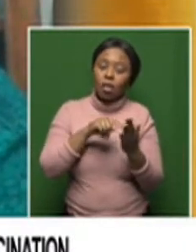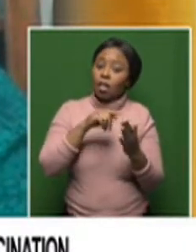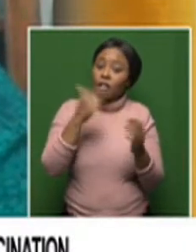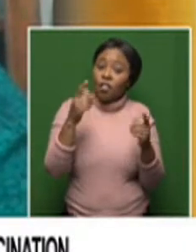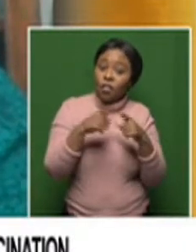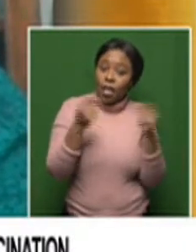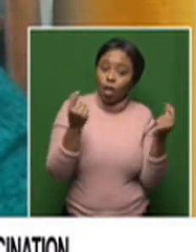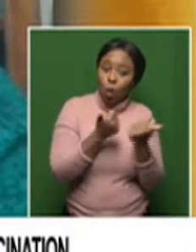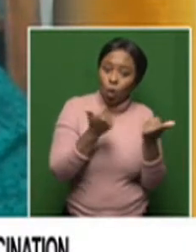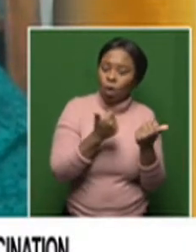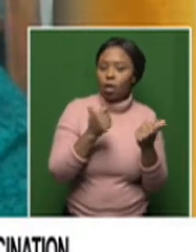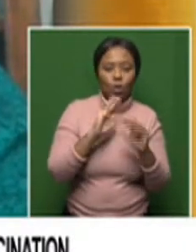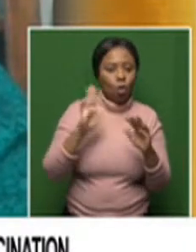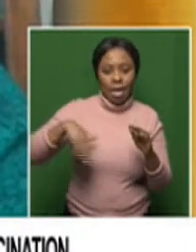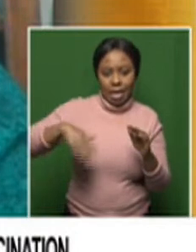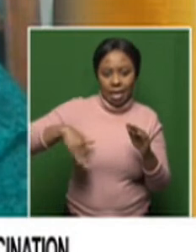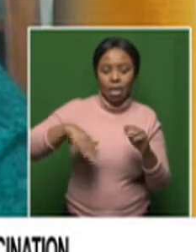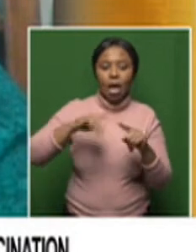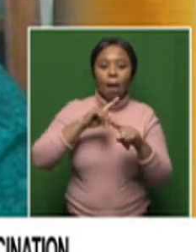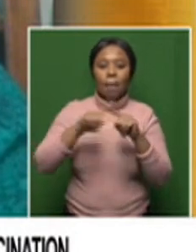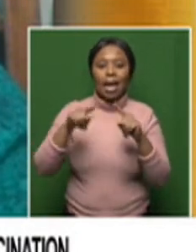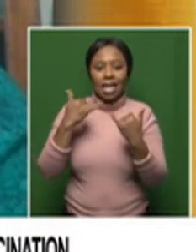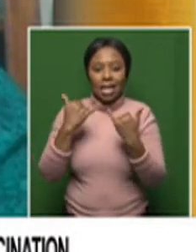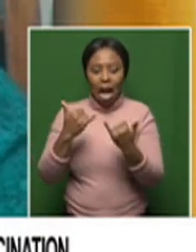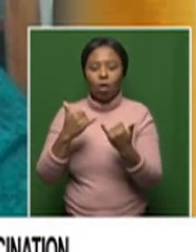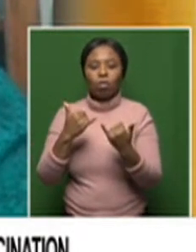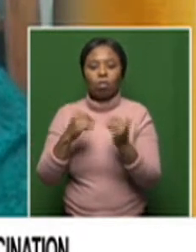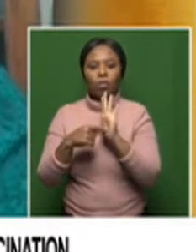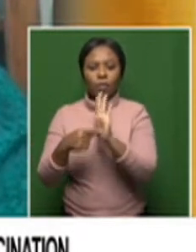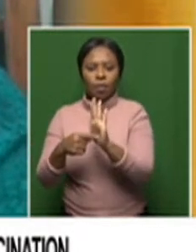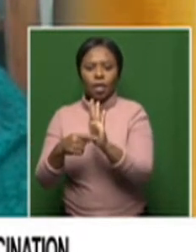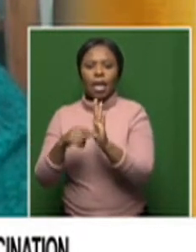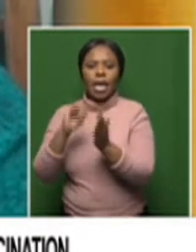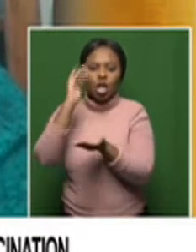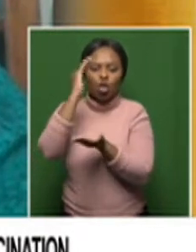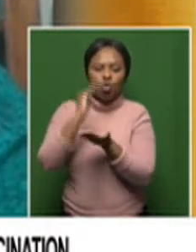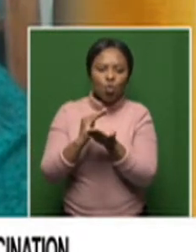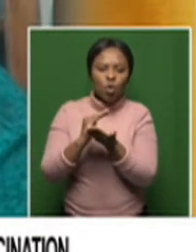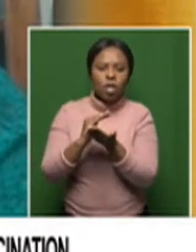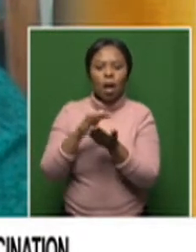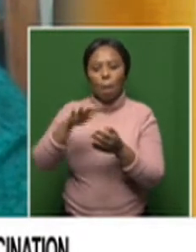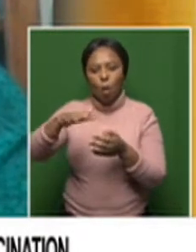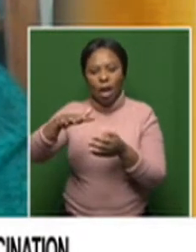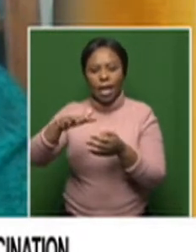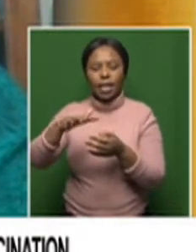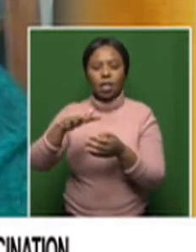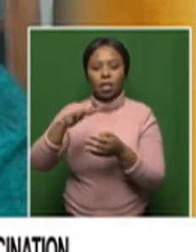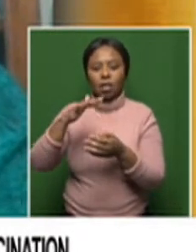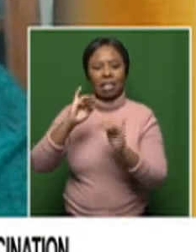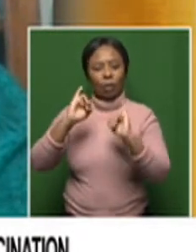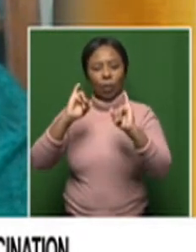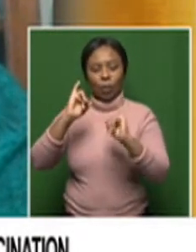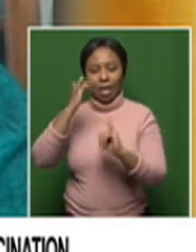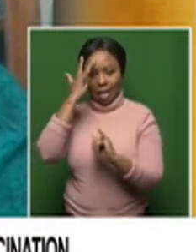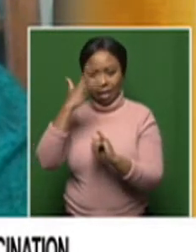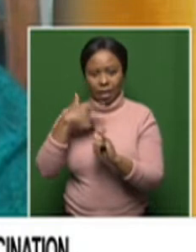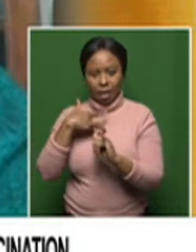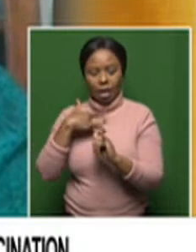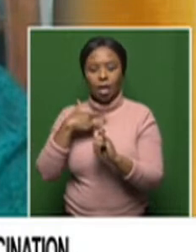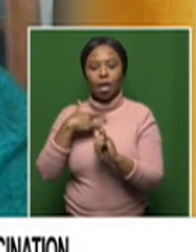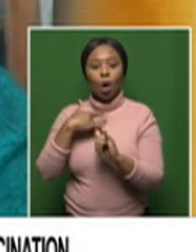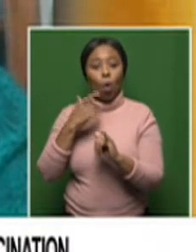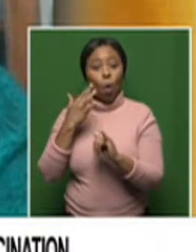results show clear evidence of reduced moderate to severe illnesses and death in the vaccinated